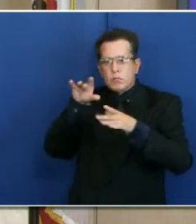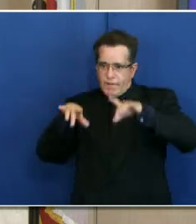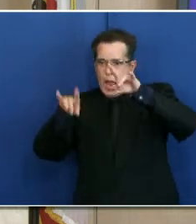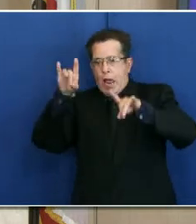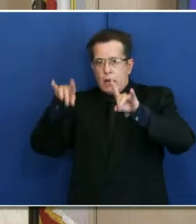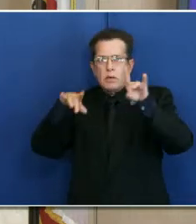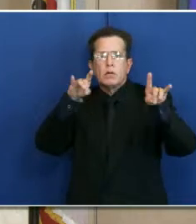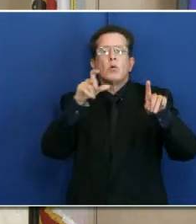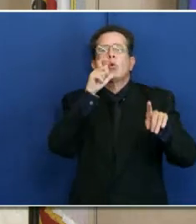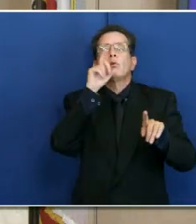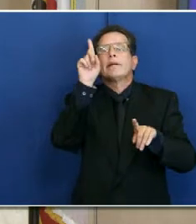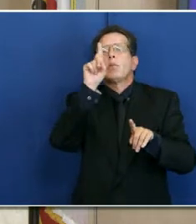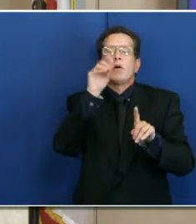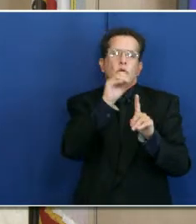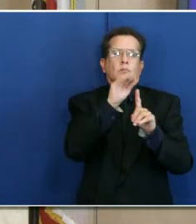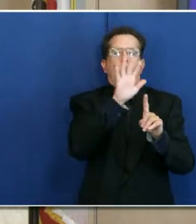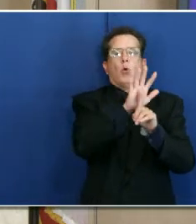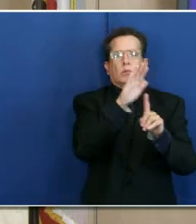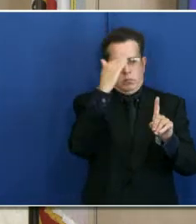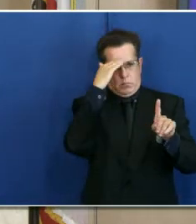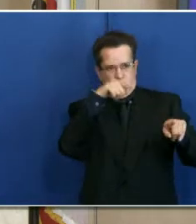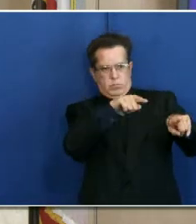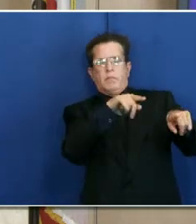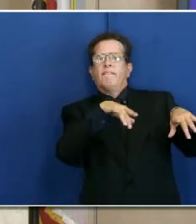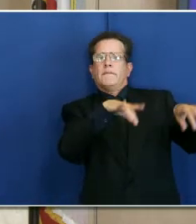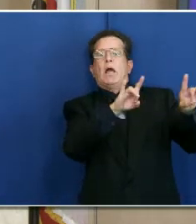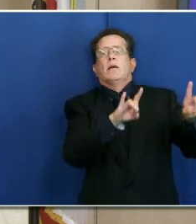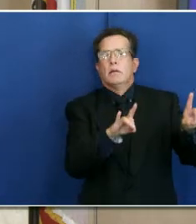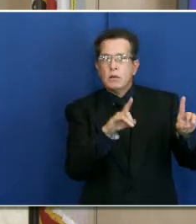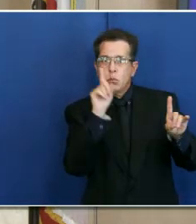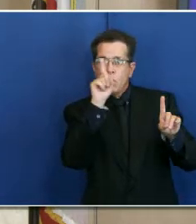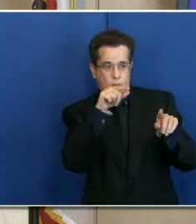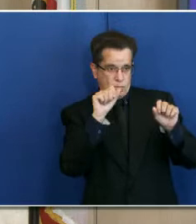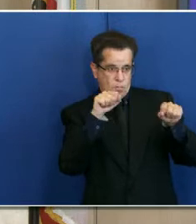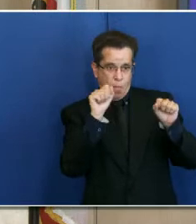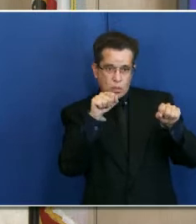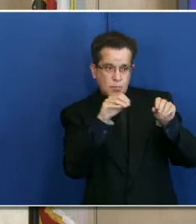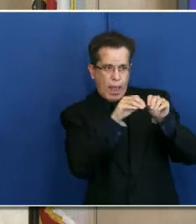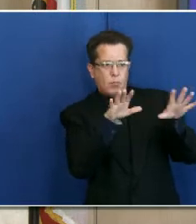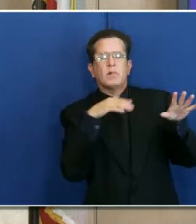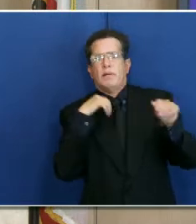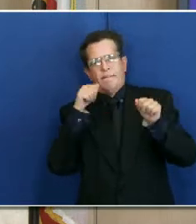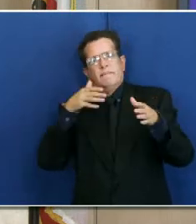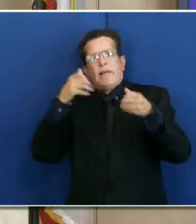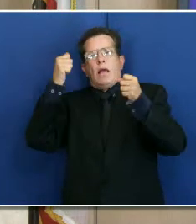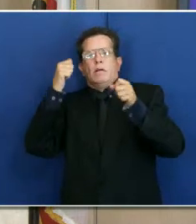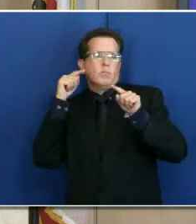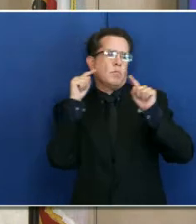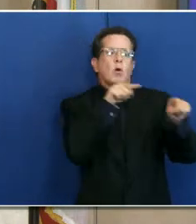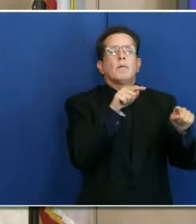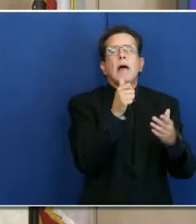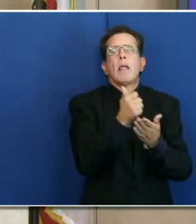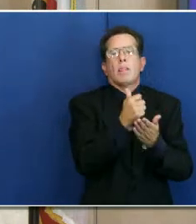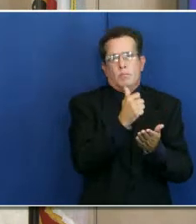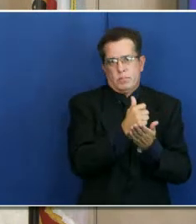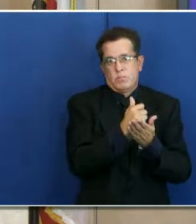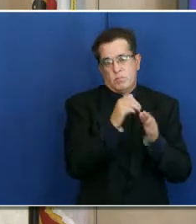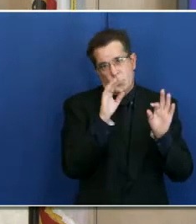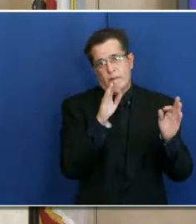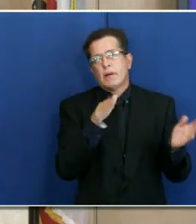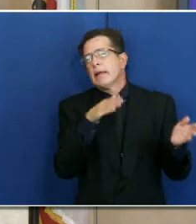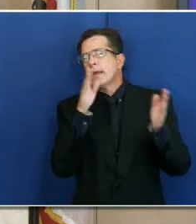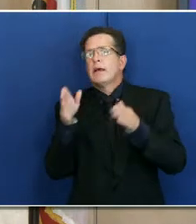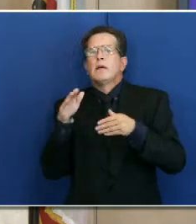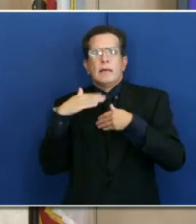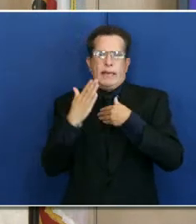have been exposed in the event that there is a positive case or a potential outbreak. I want to talk briefly about another part